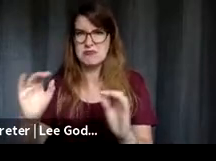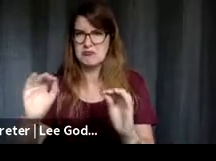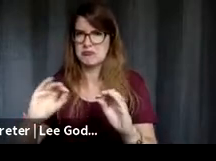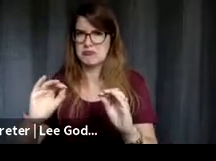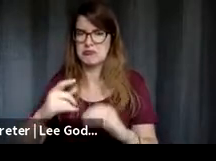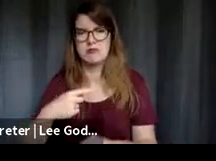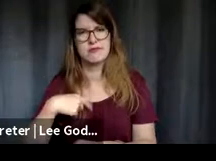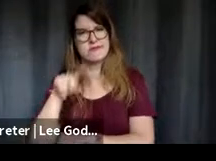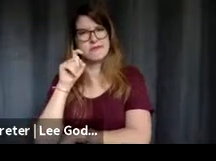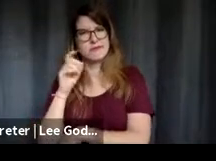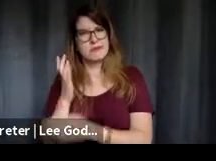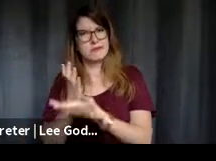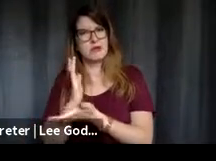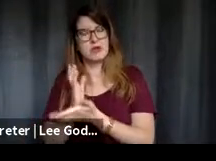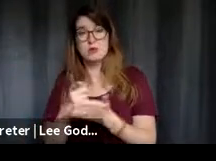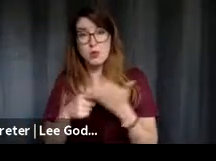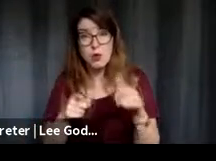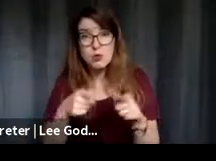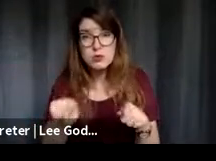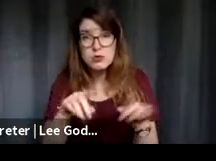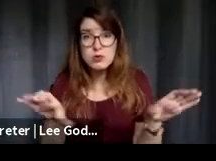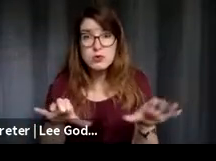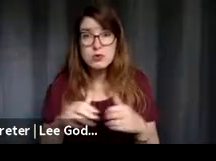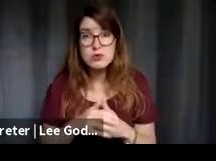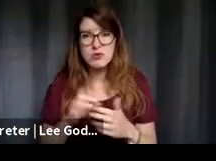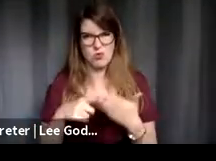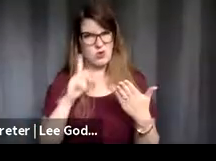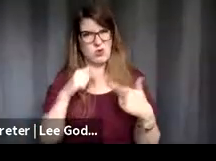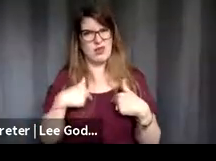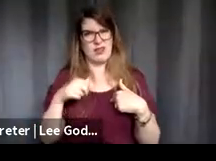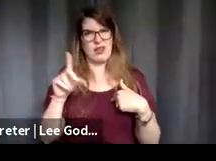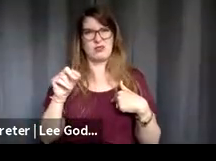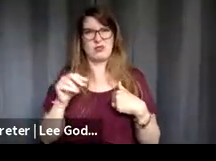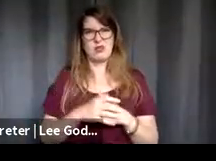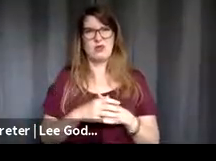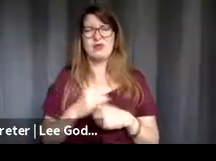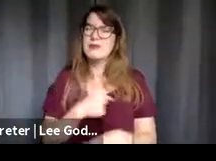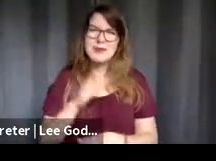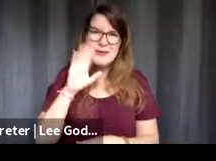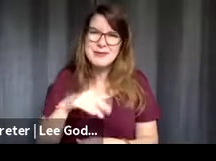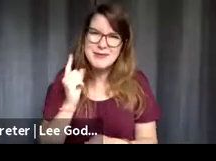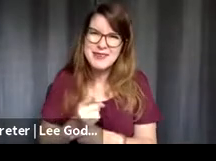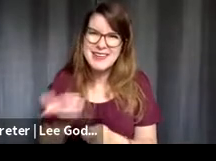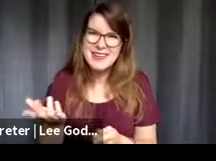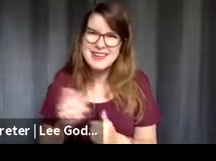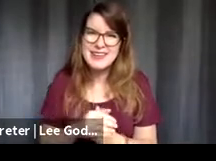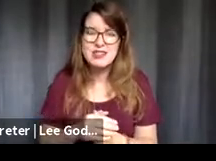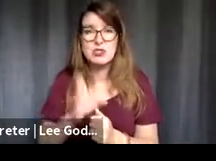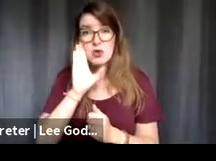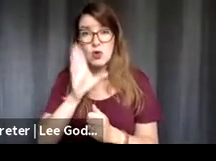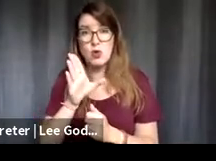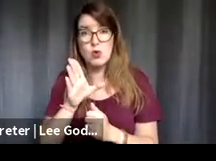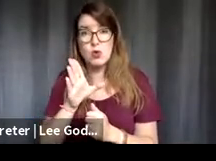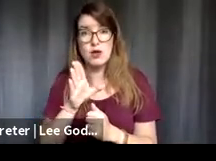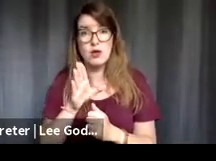So what would you do? What do you think I would do? We all know, right? You're going to take what